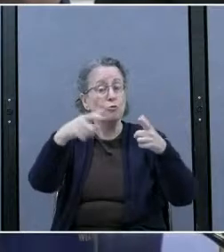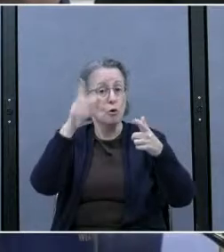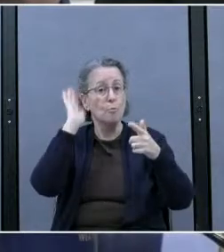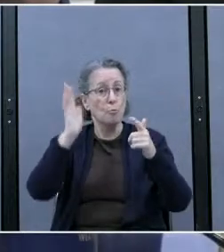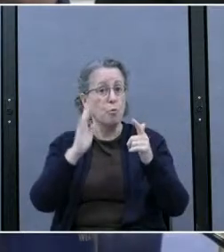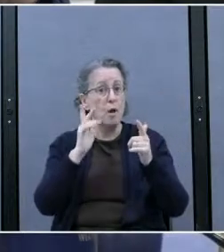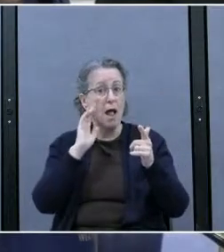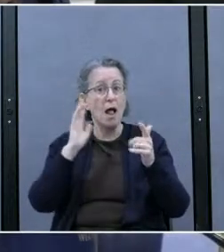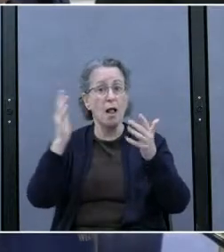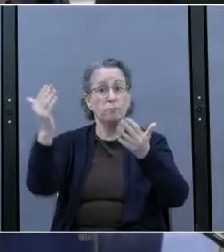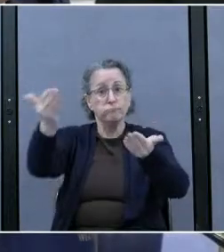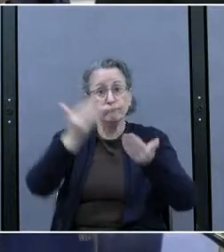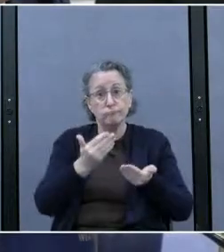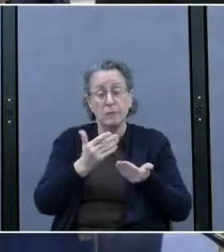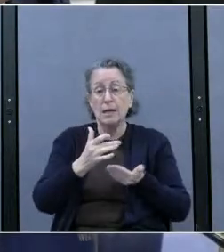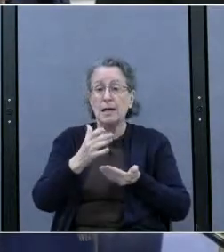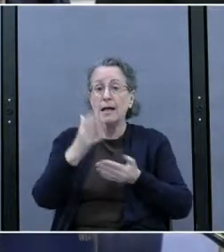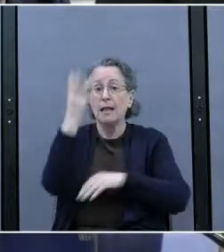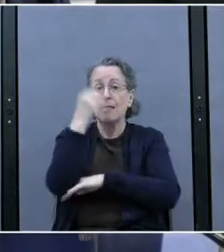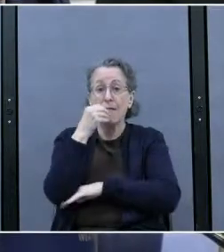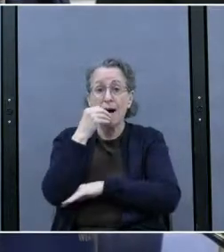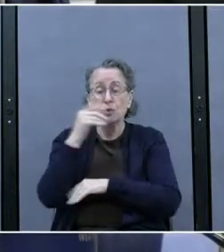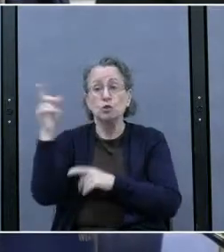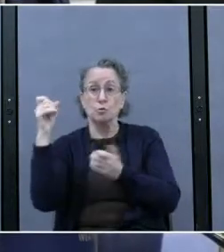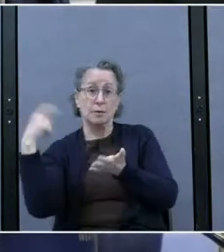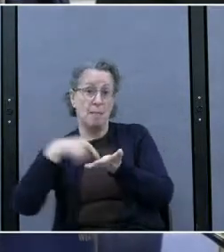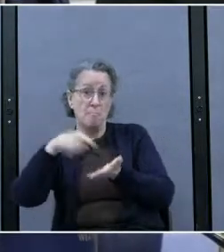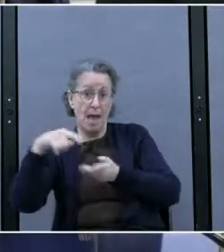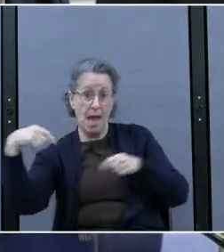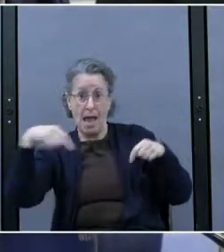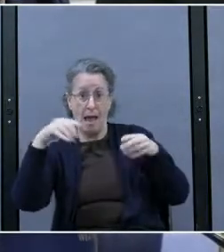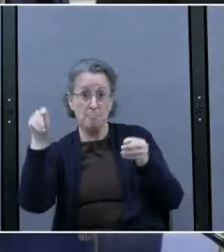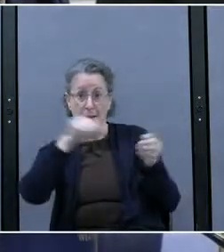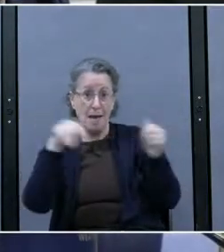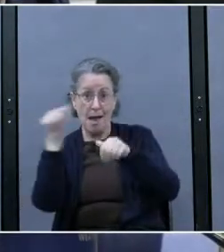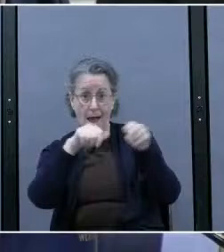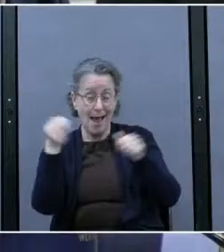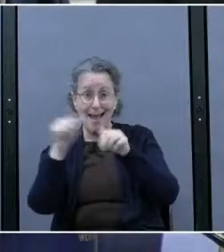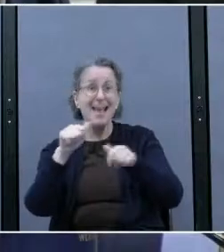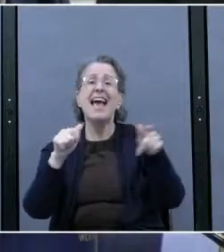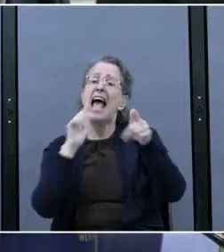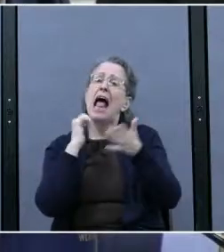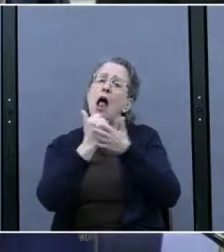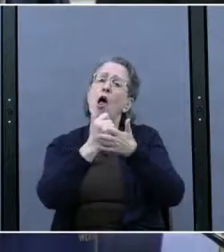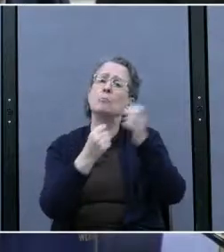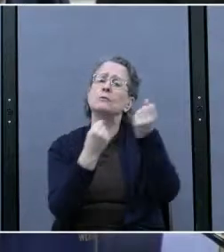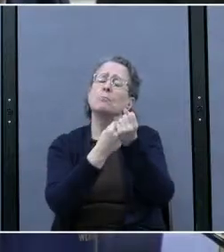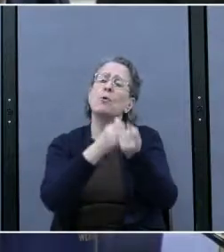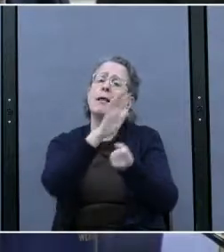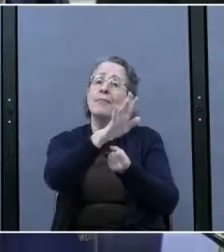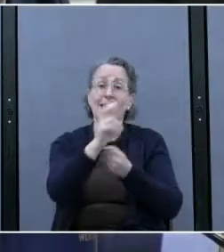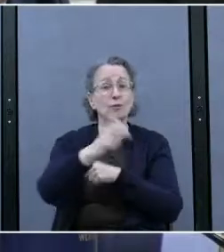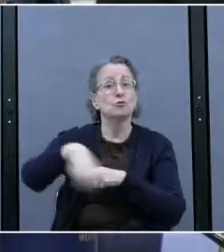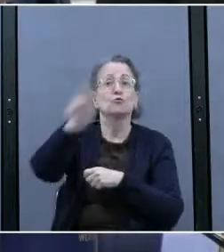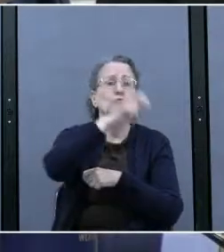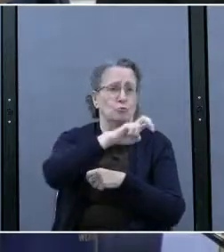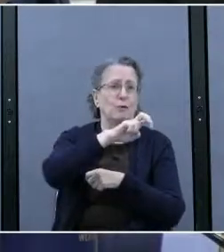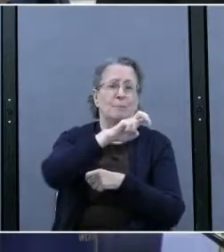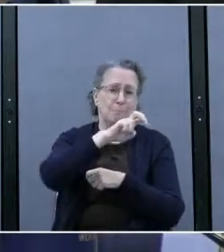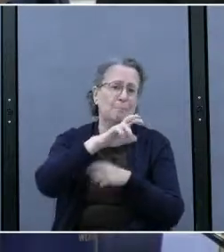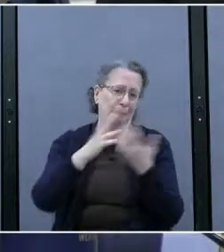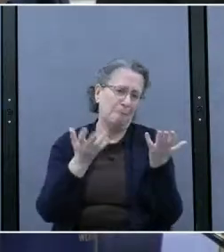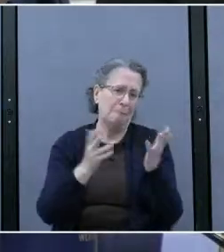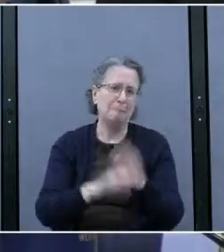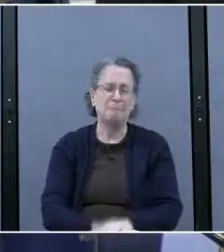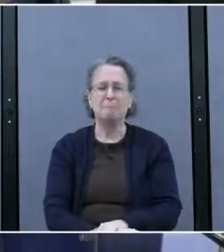towards fundraising for like trip or something. Yeah, I'm seeing general nods. Oh, nice. And there are forms